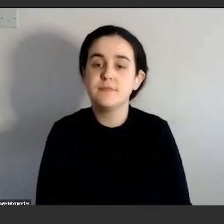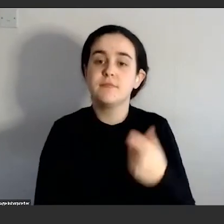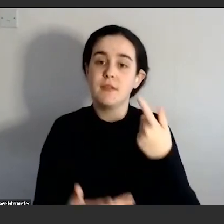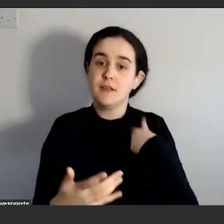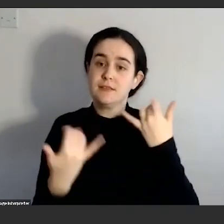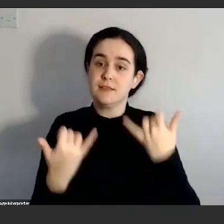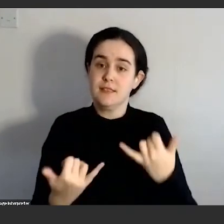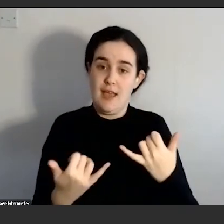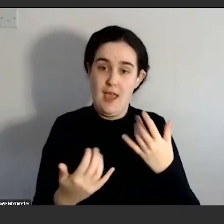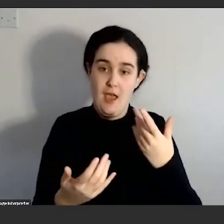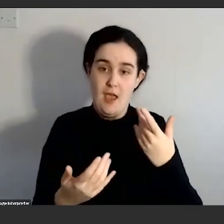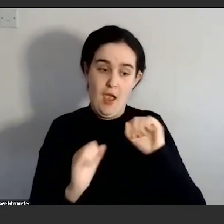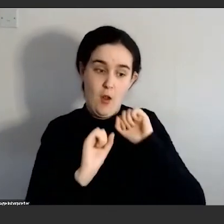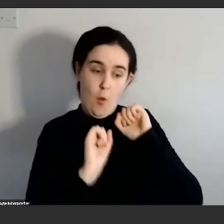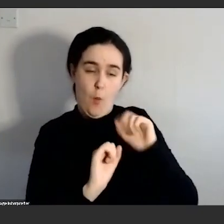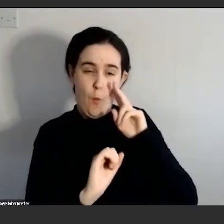her hands.